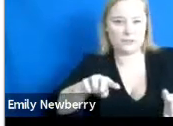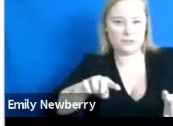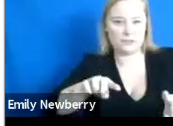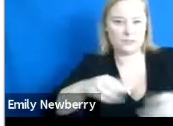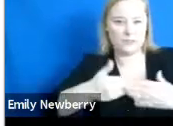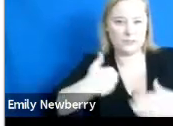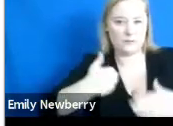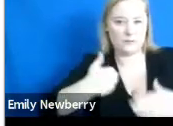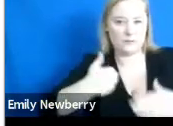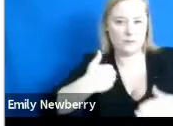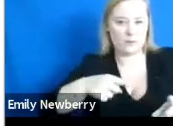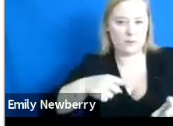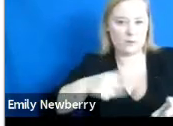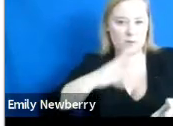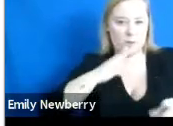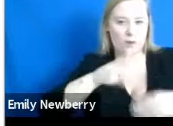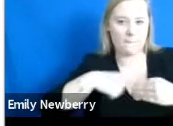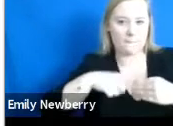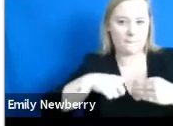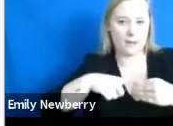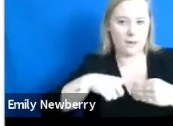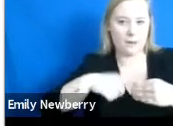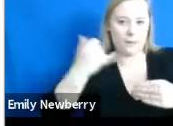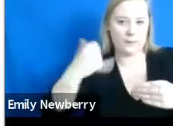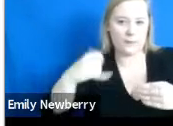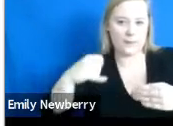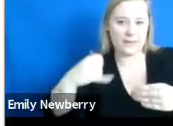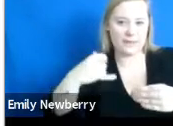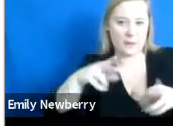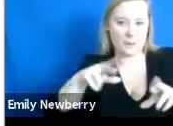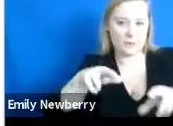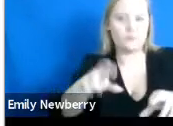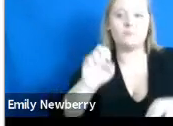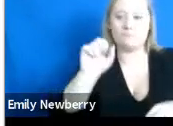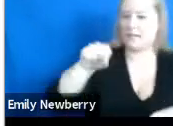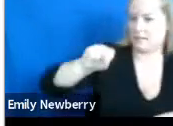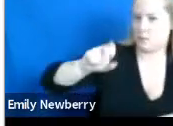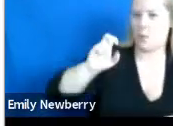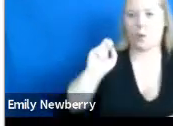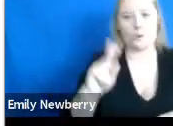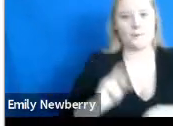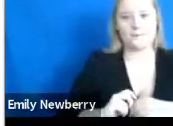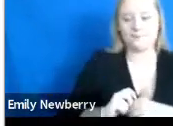talking about the images of the Yellow River? Yeah. Okay.